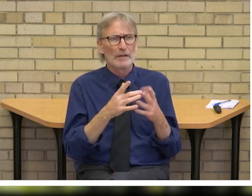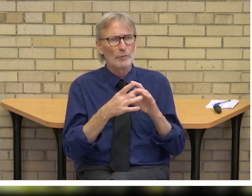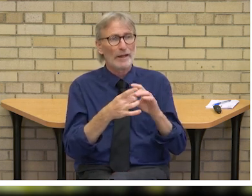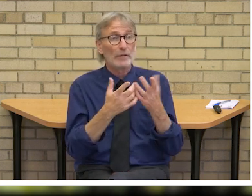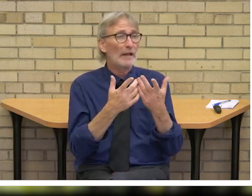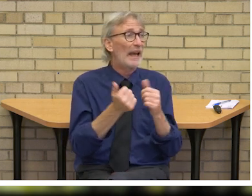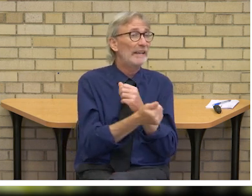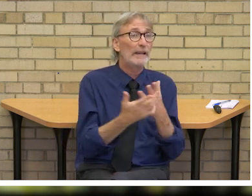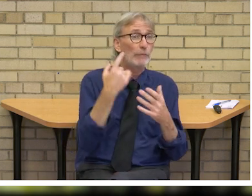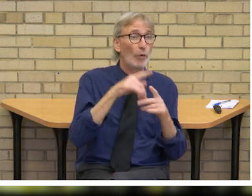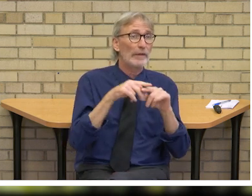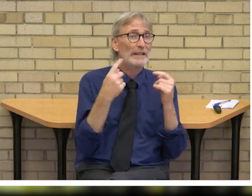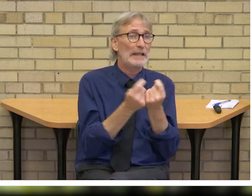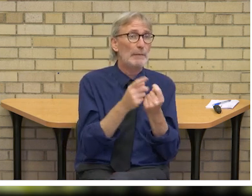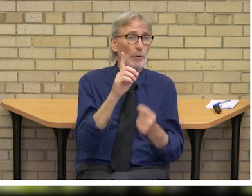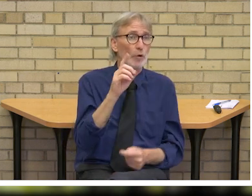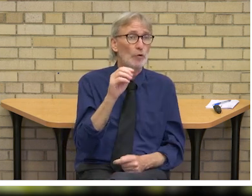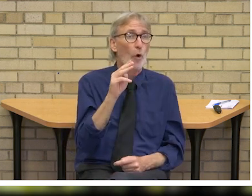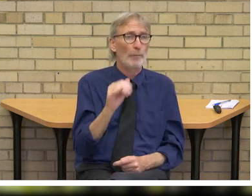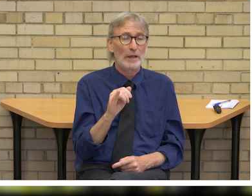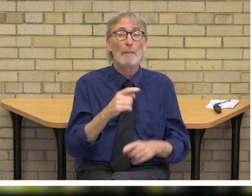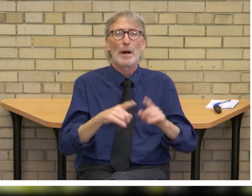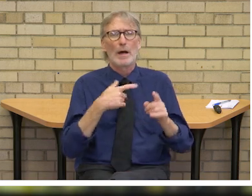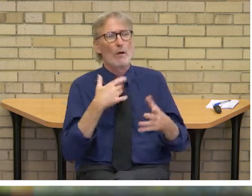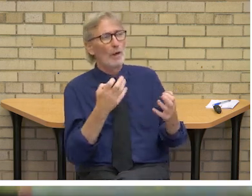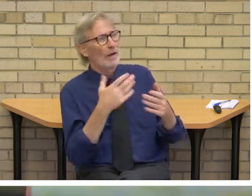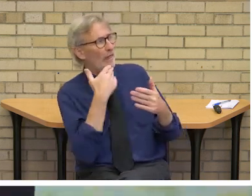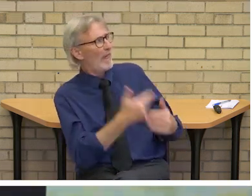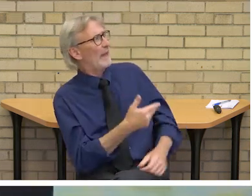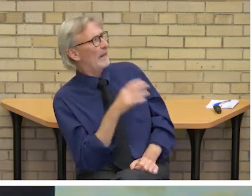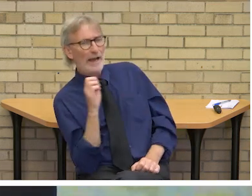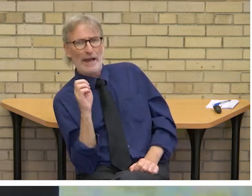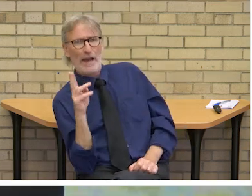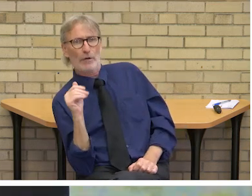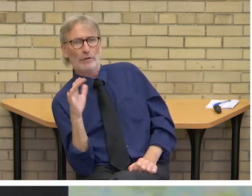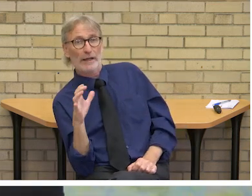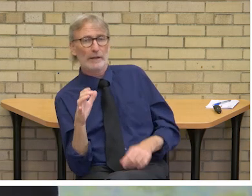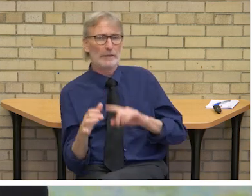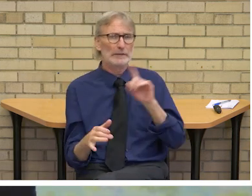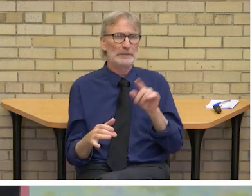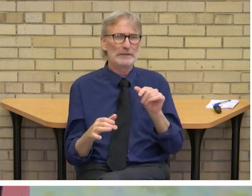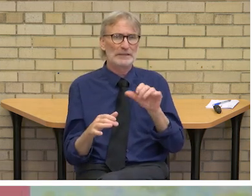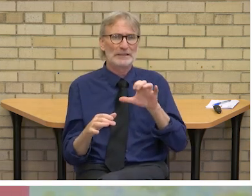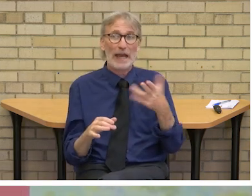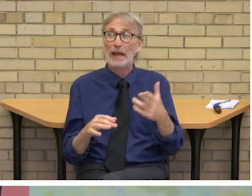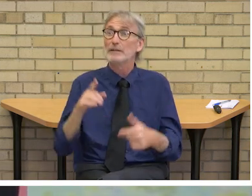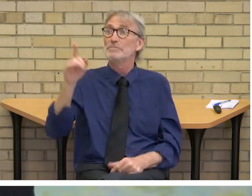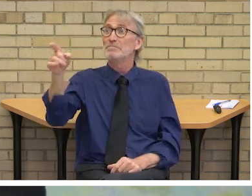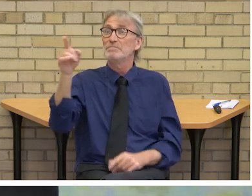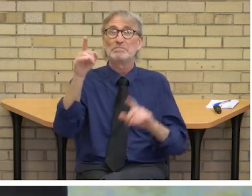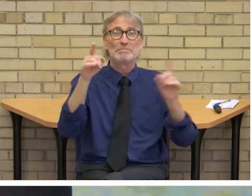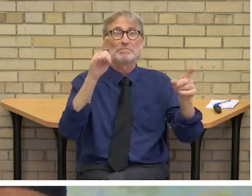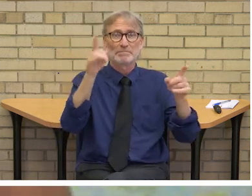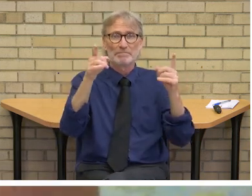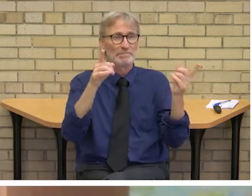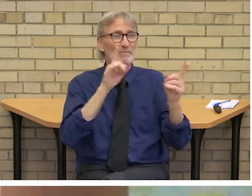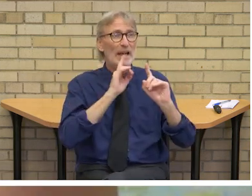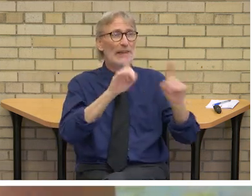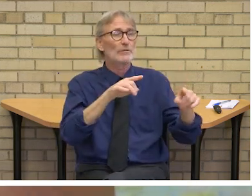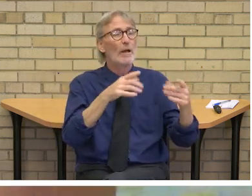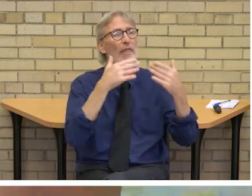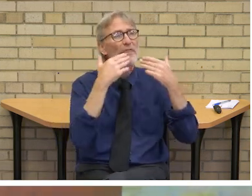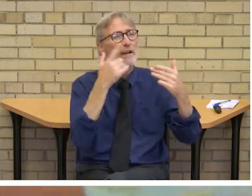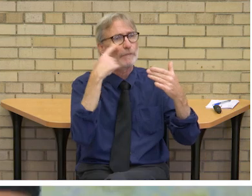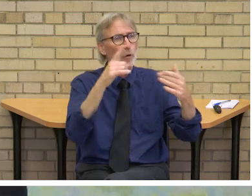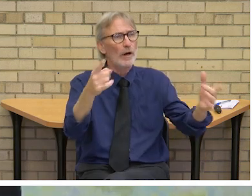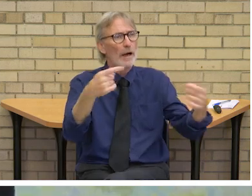team, but I just want to thank Eric and Zach and the folks from the project team for answering questions. Thank you all